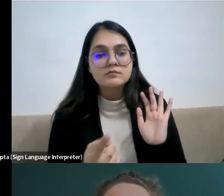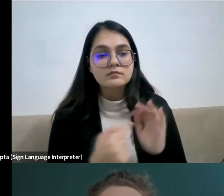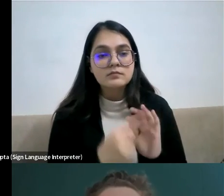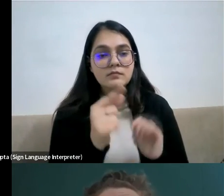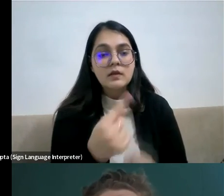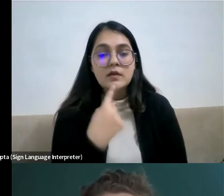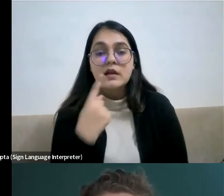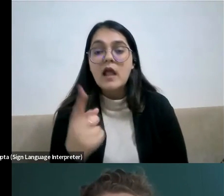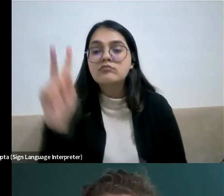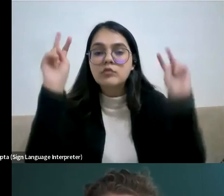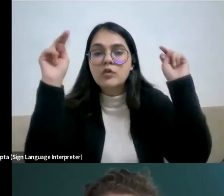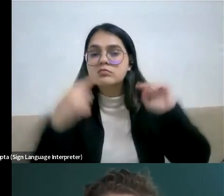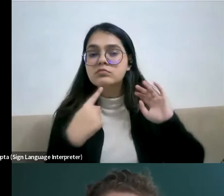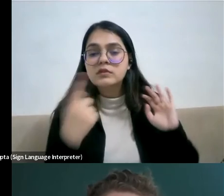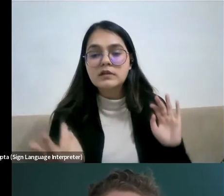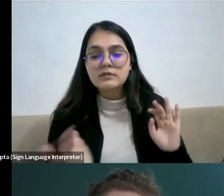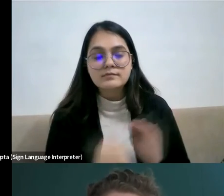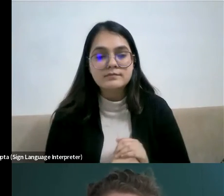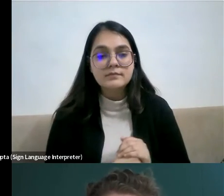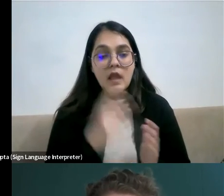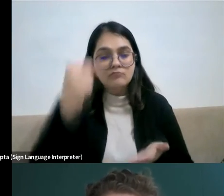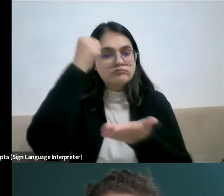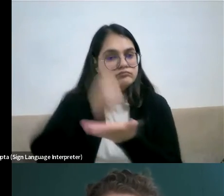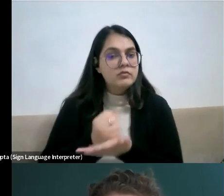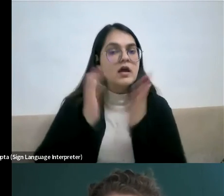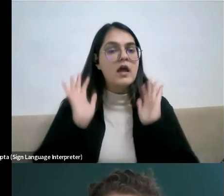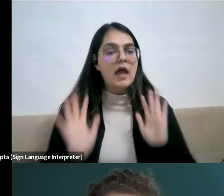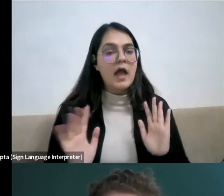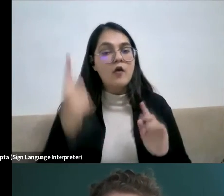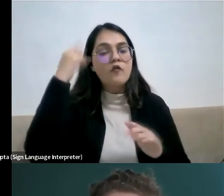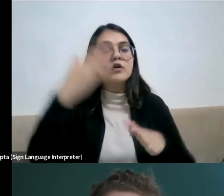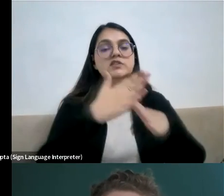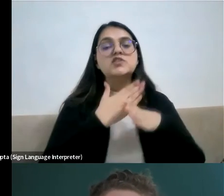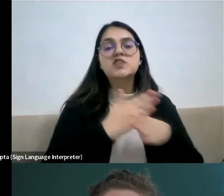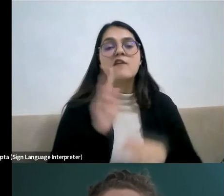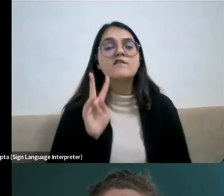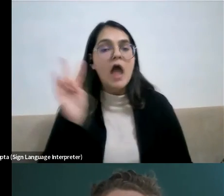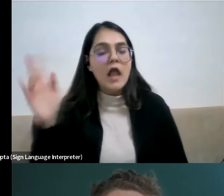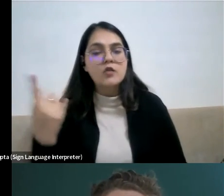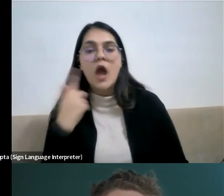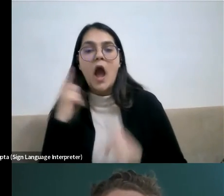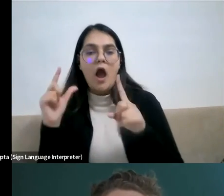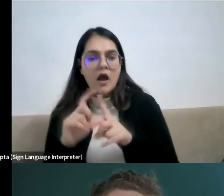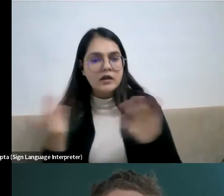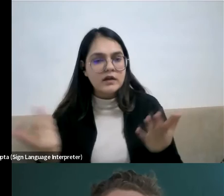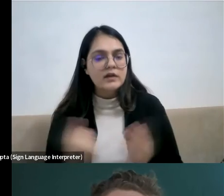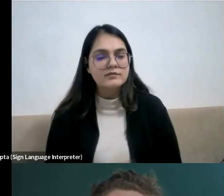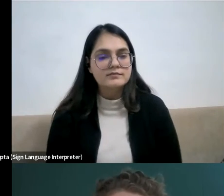both indicates and what it establishes in terms of shared values and identities. But we